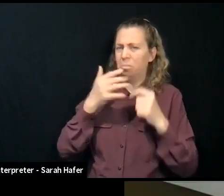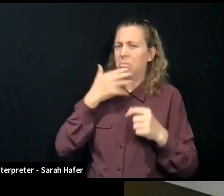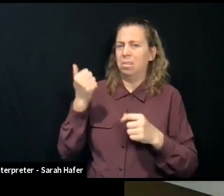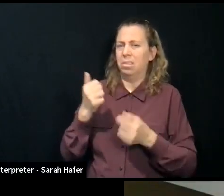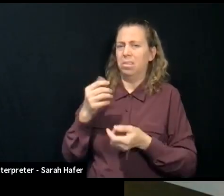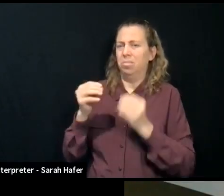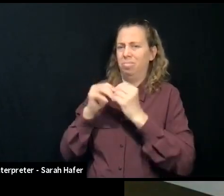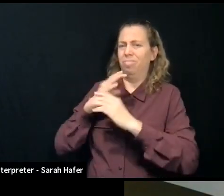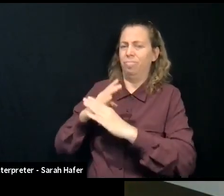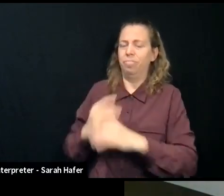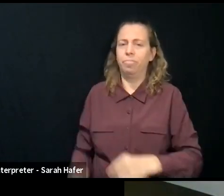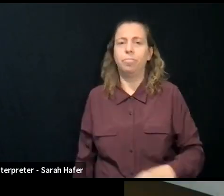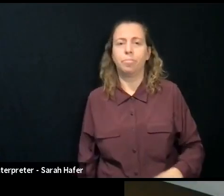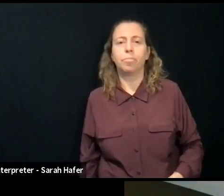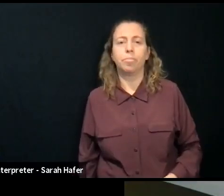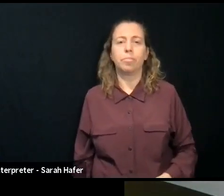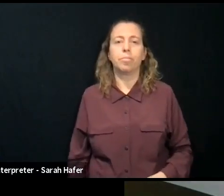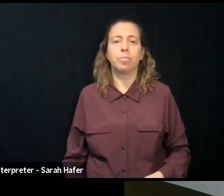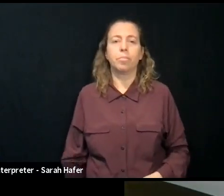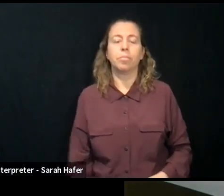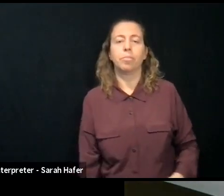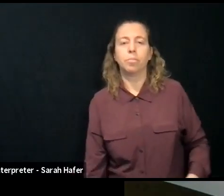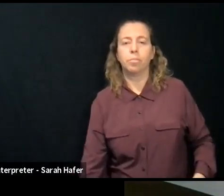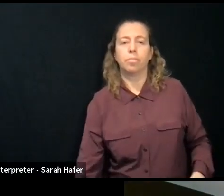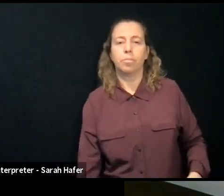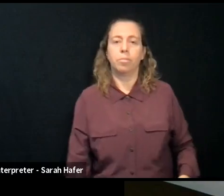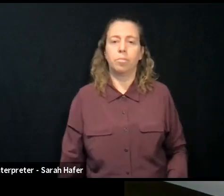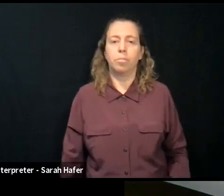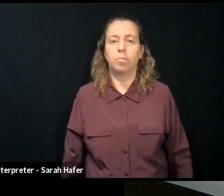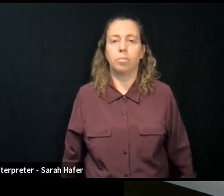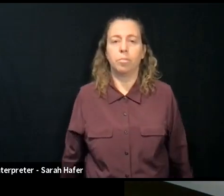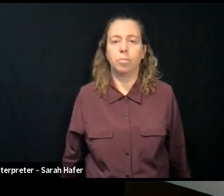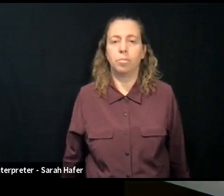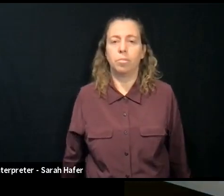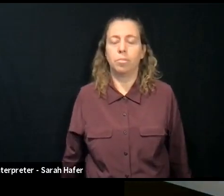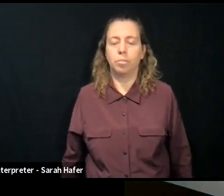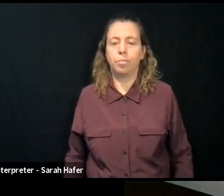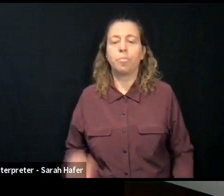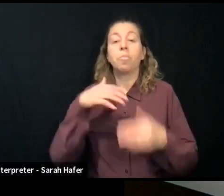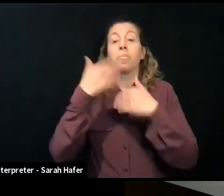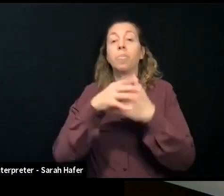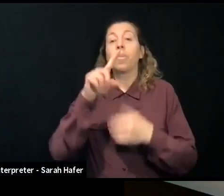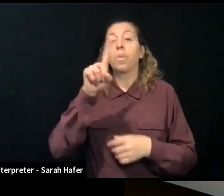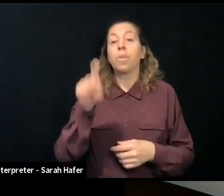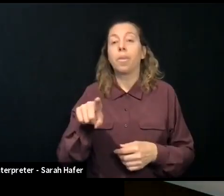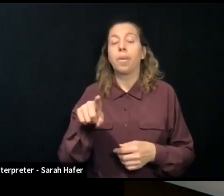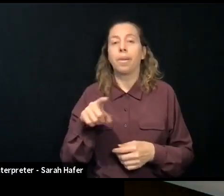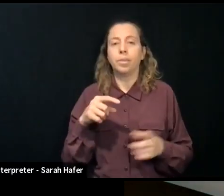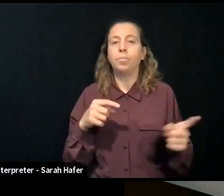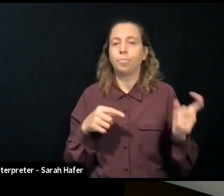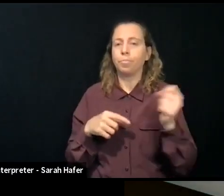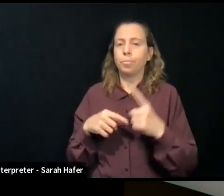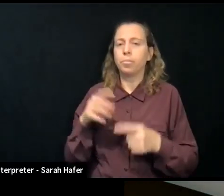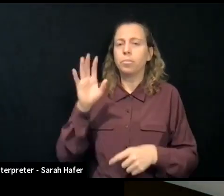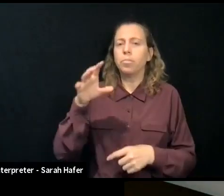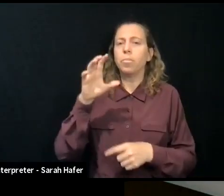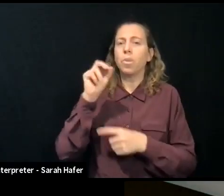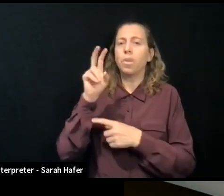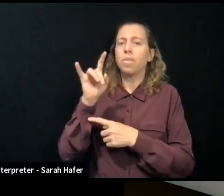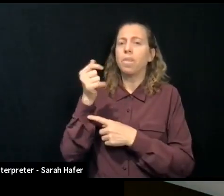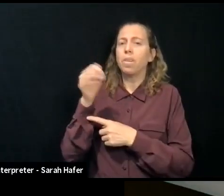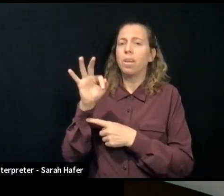Next question is from Jeannie. How is this COVID-19, how are these COVID-19 variants any different from the variants of the flu each